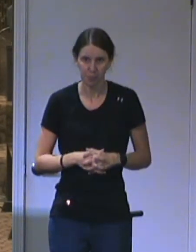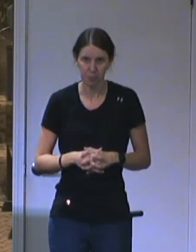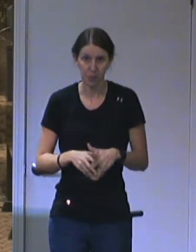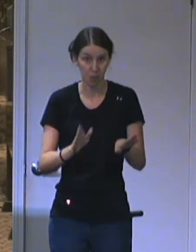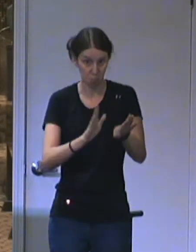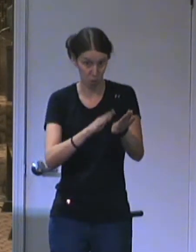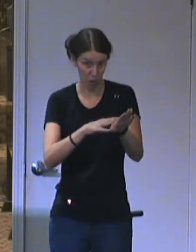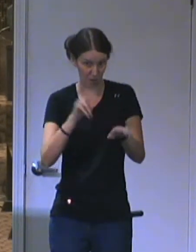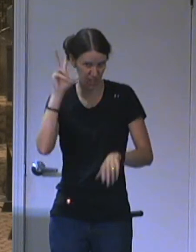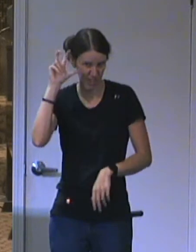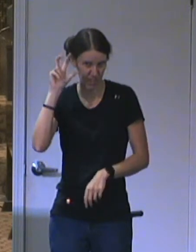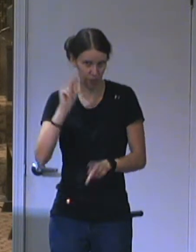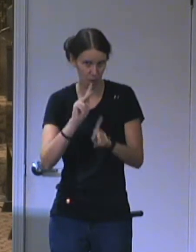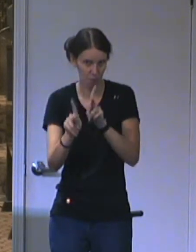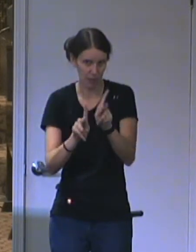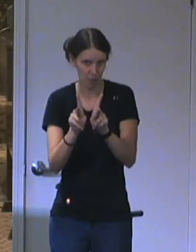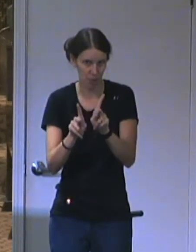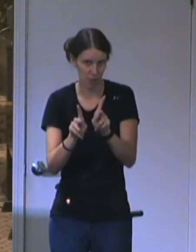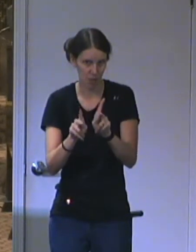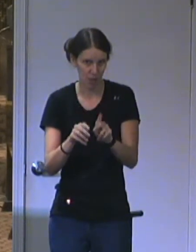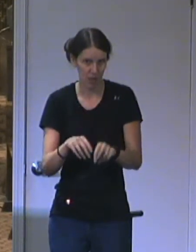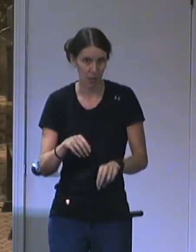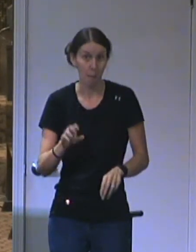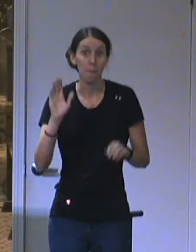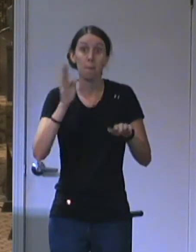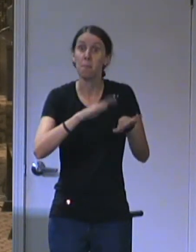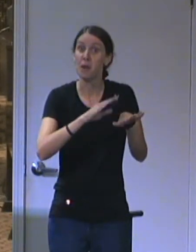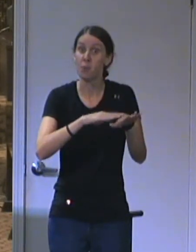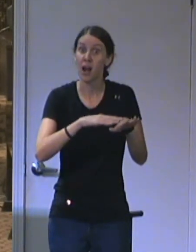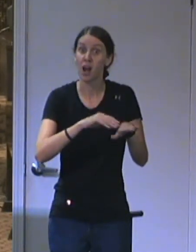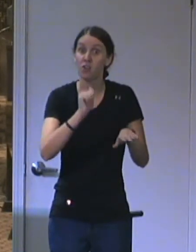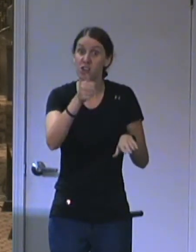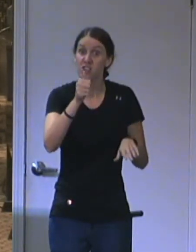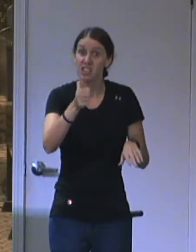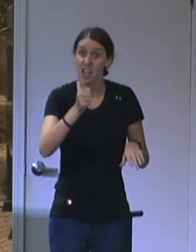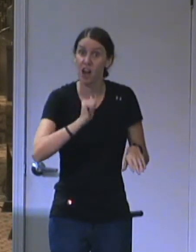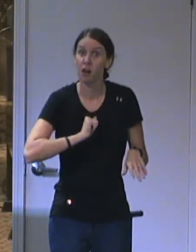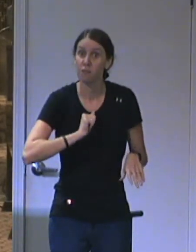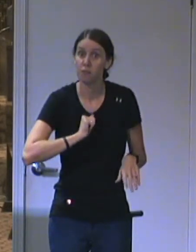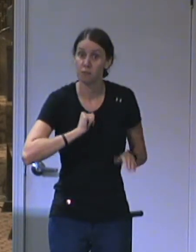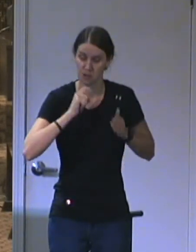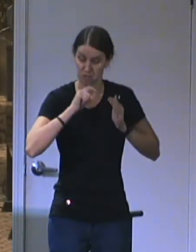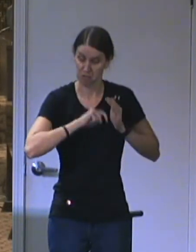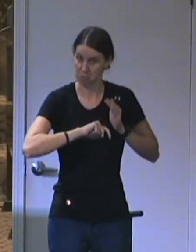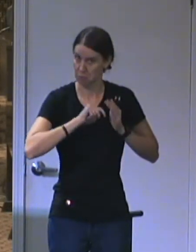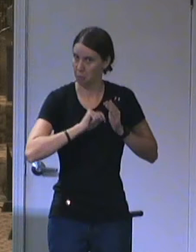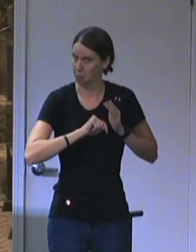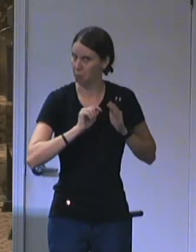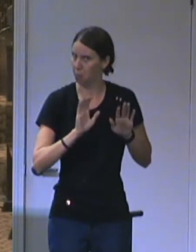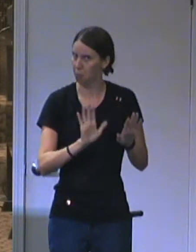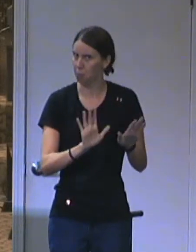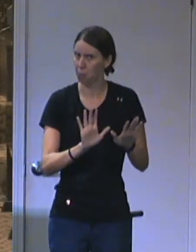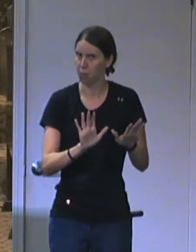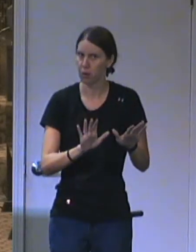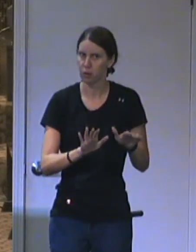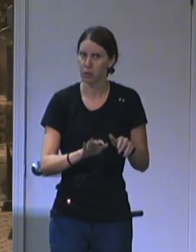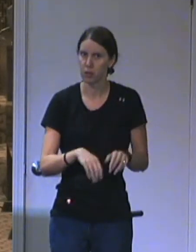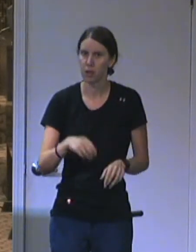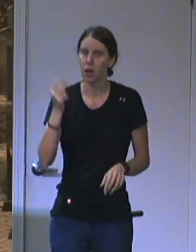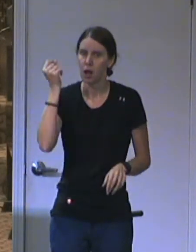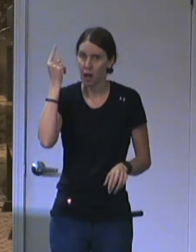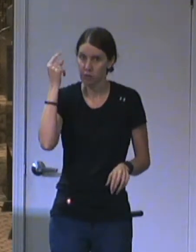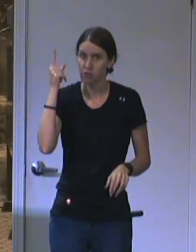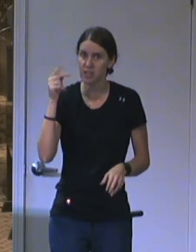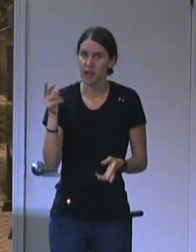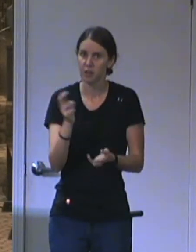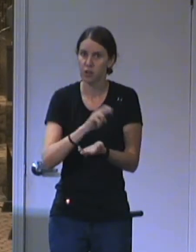beware of evil people. Beware of that evil in yourself, the self-righteous attitudes that come. But he said, you really need to understand the righteousness